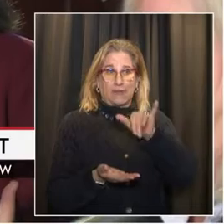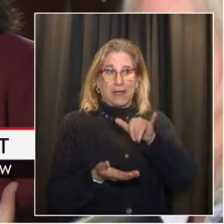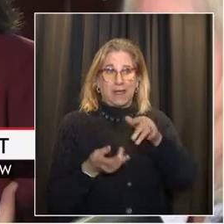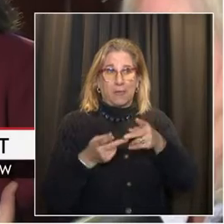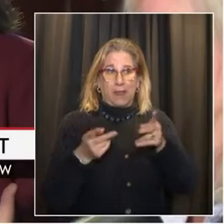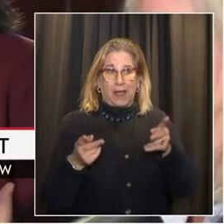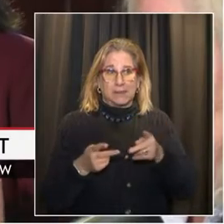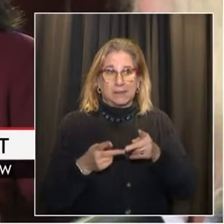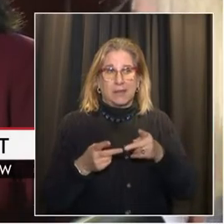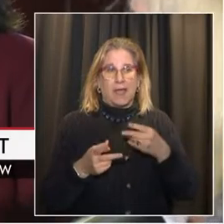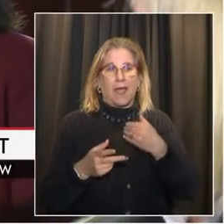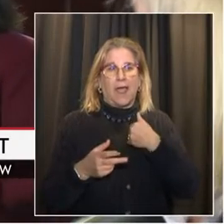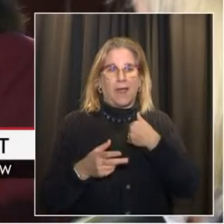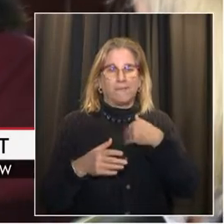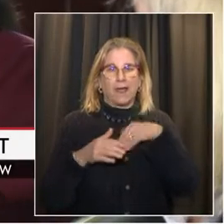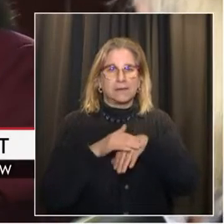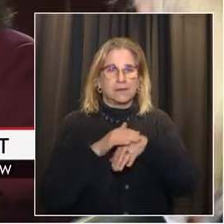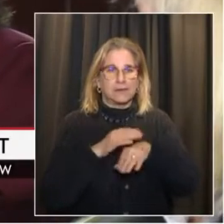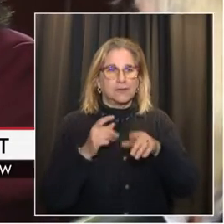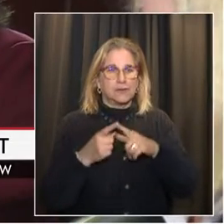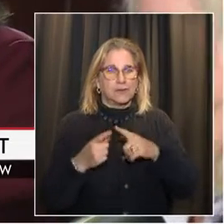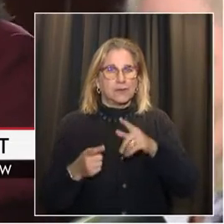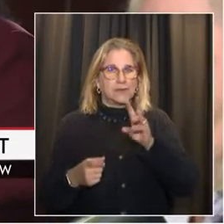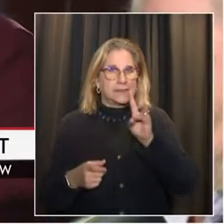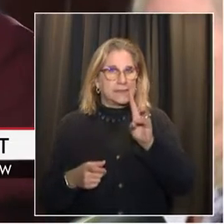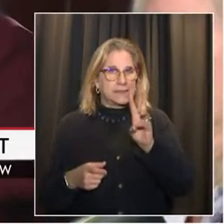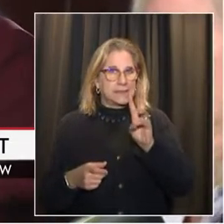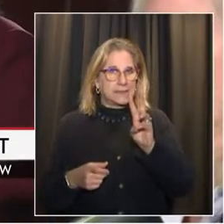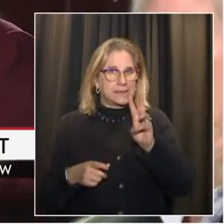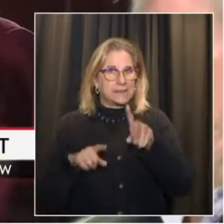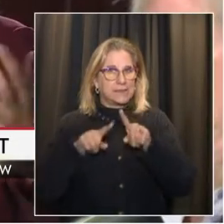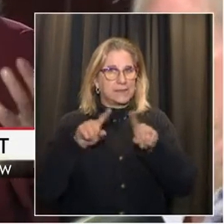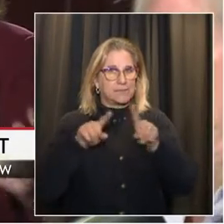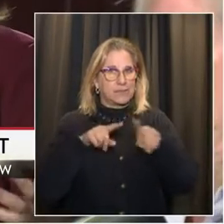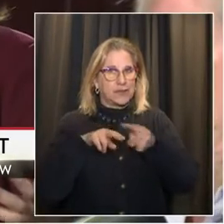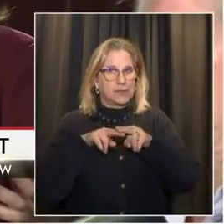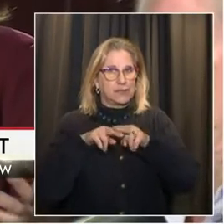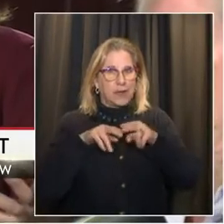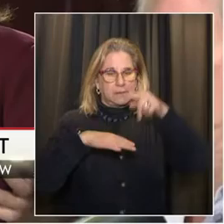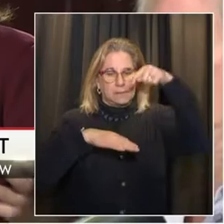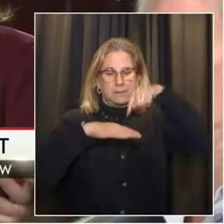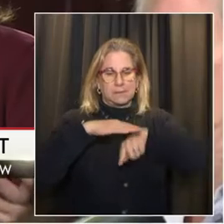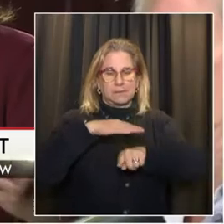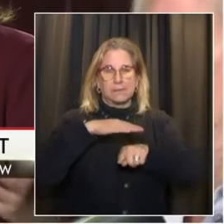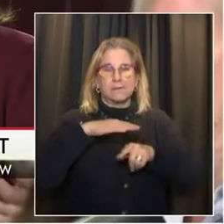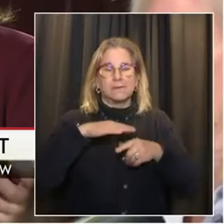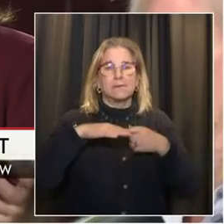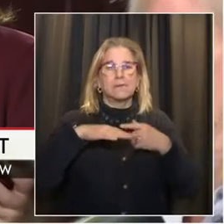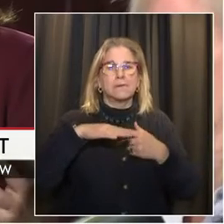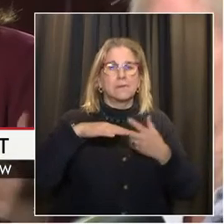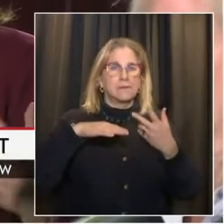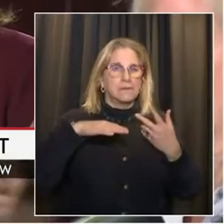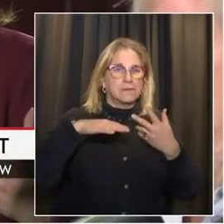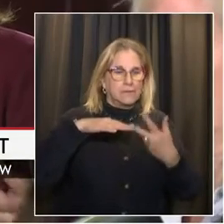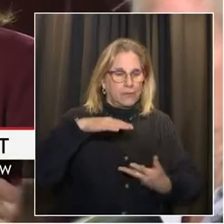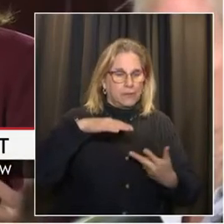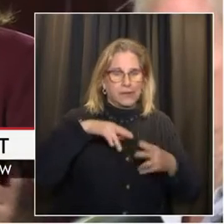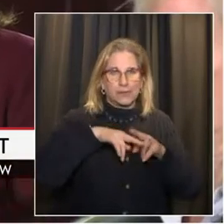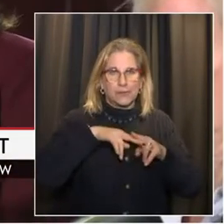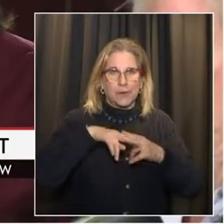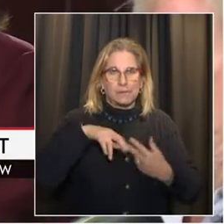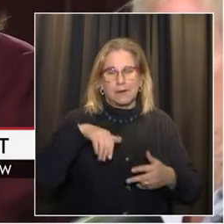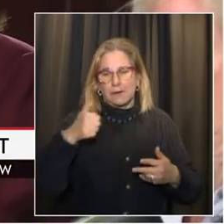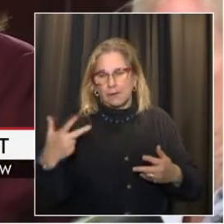6 metro lines. Again, it's only akin to L'Enfant Plaza in terms of access to the